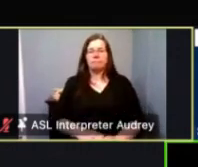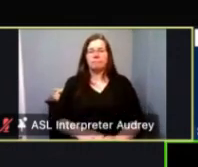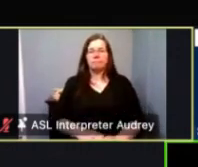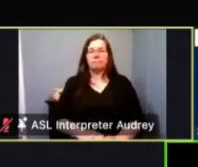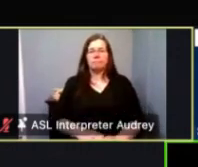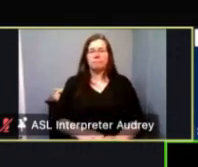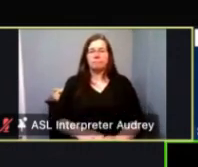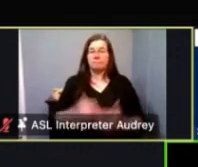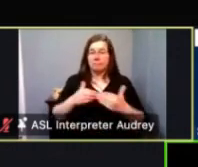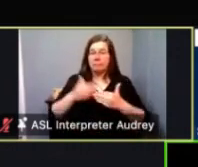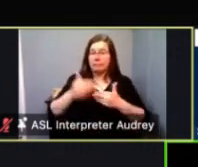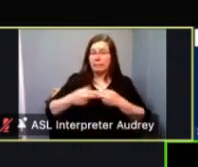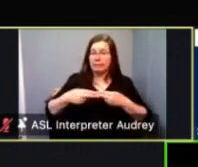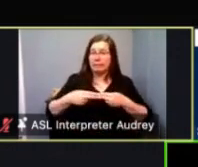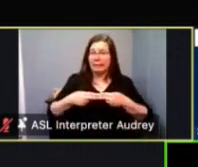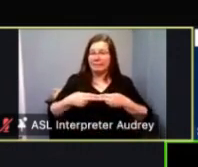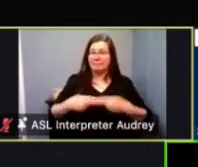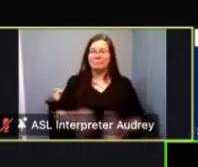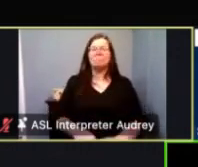Ready for the next slide?